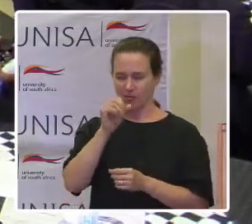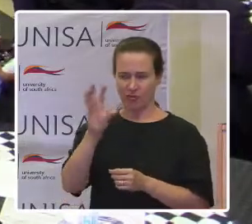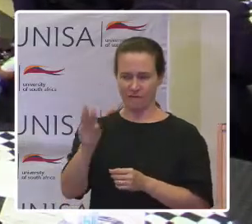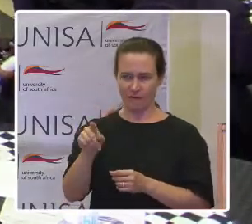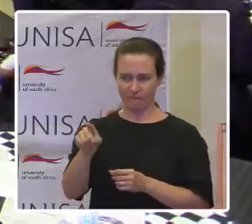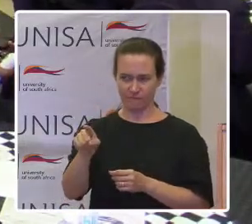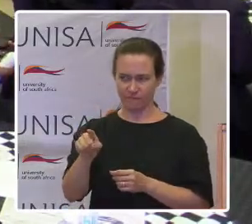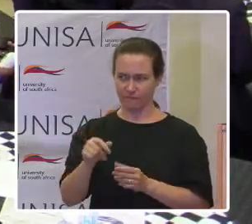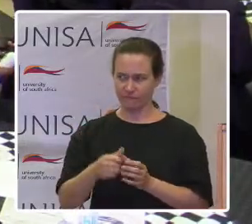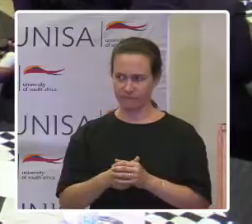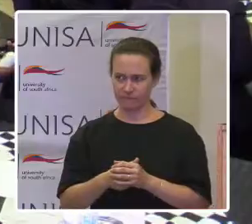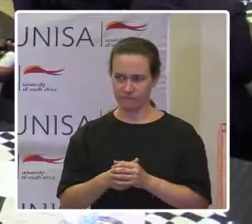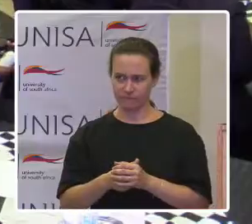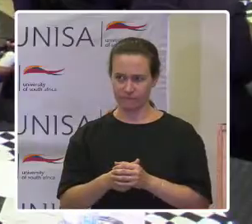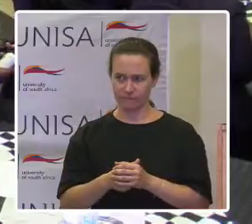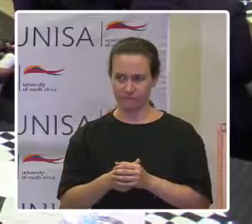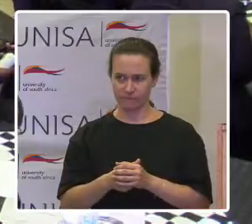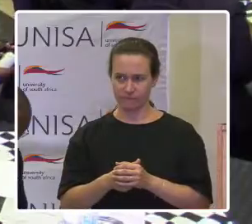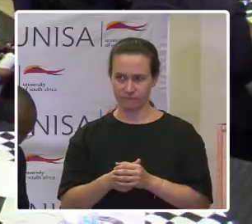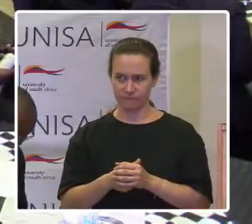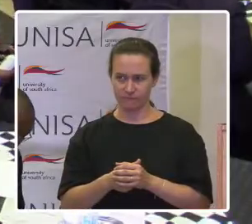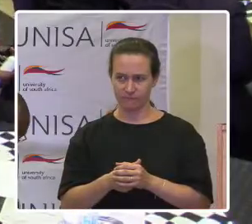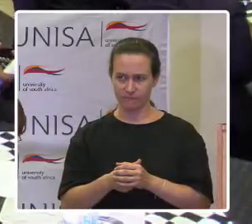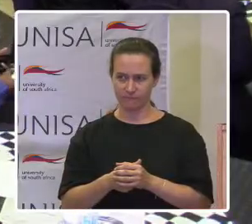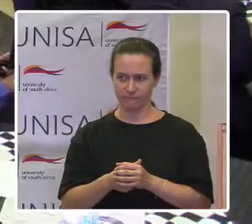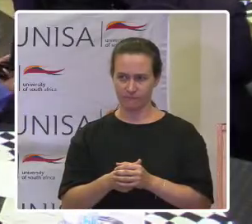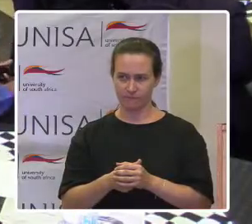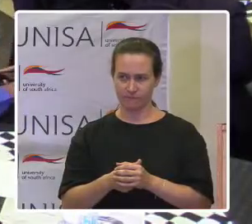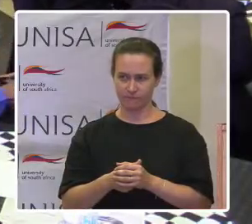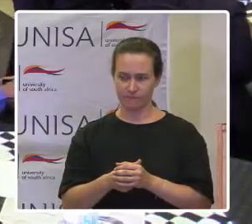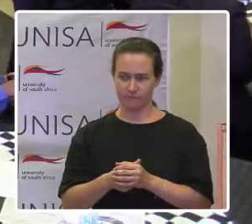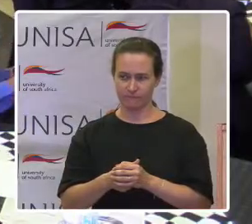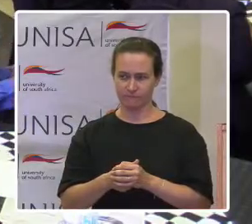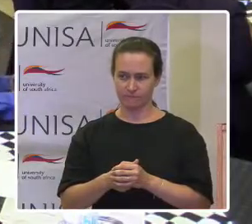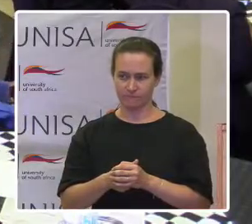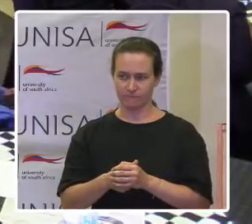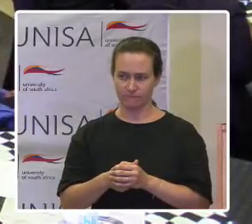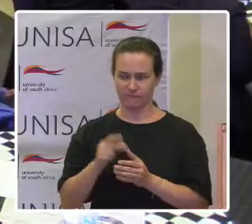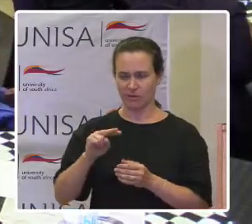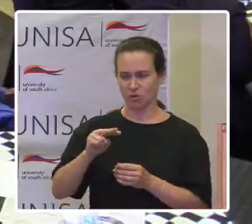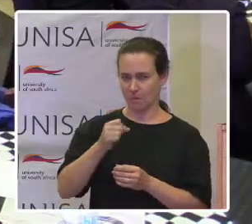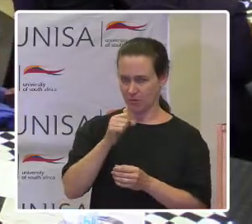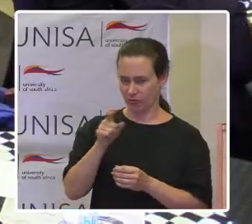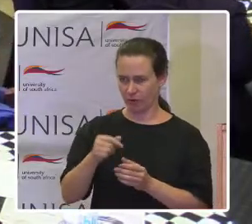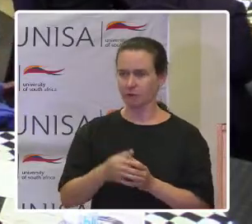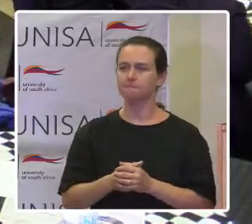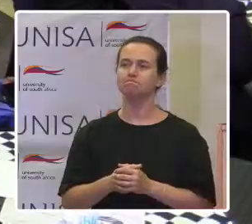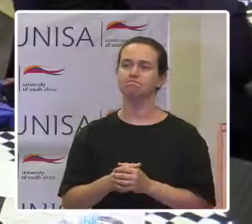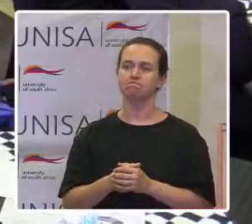It's working. We can hear you. Transition or the just Oh. Just